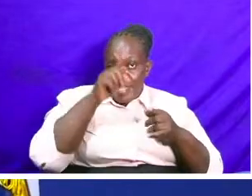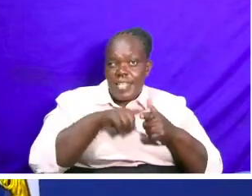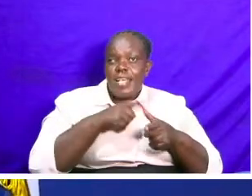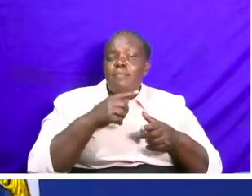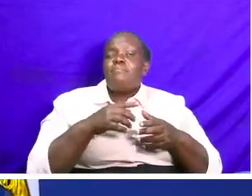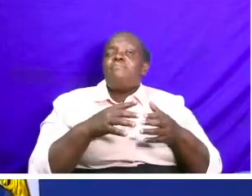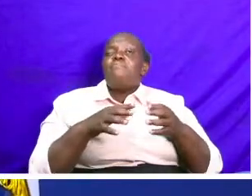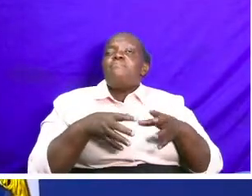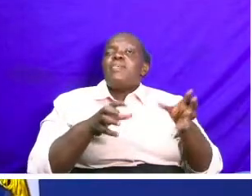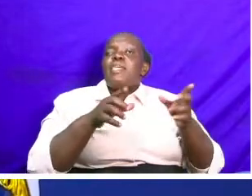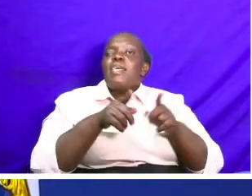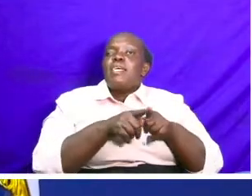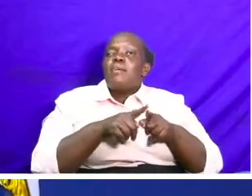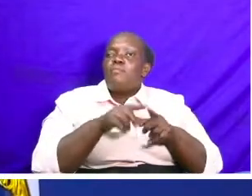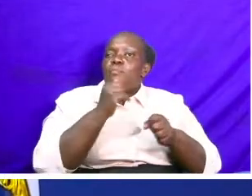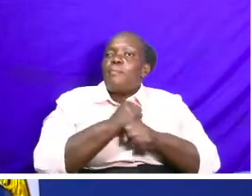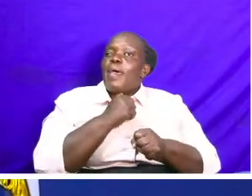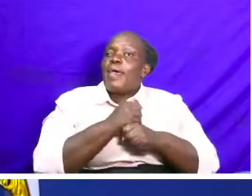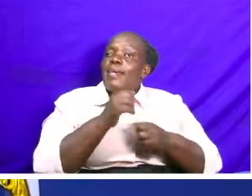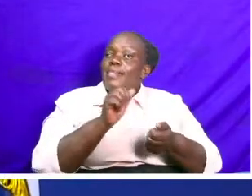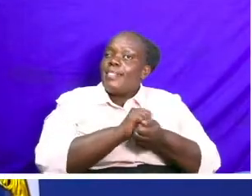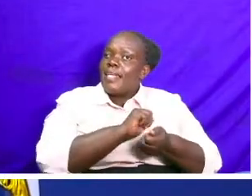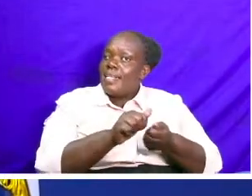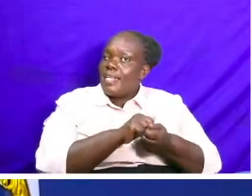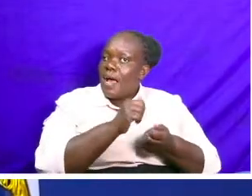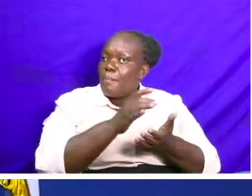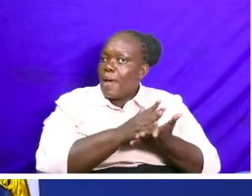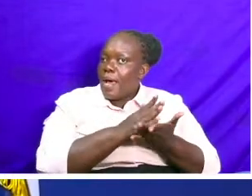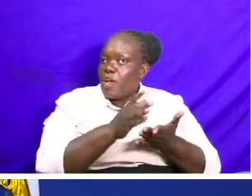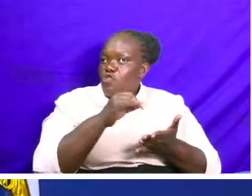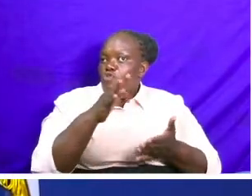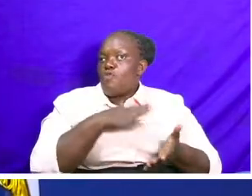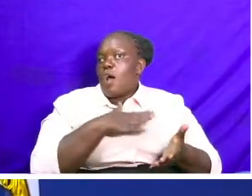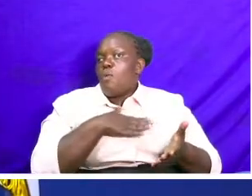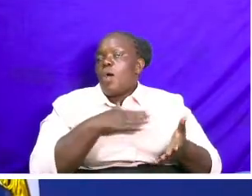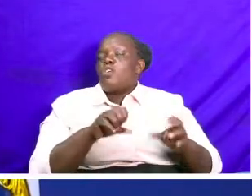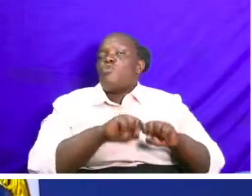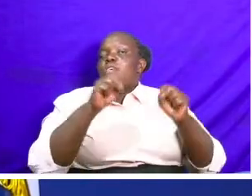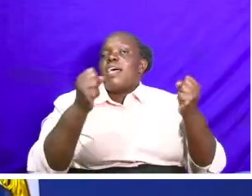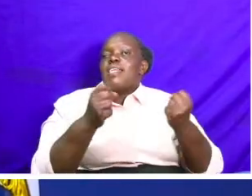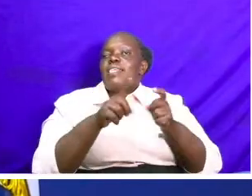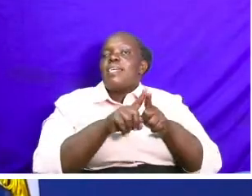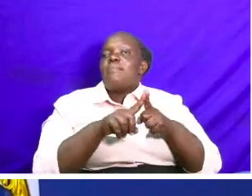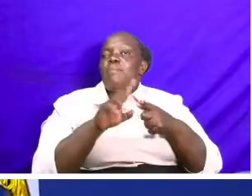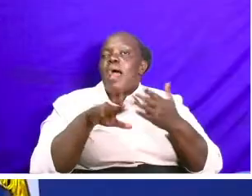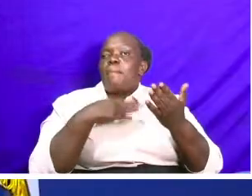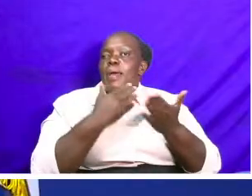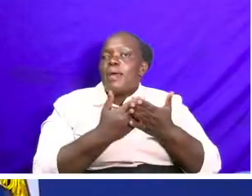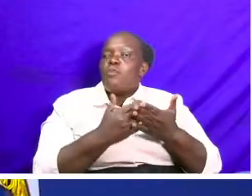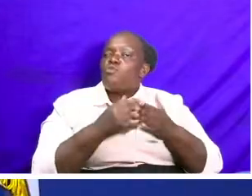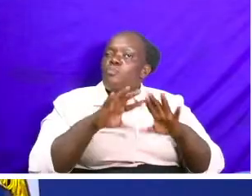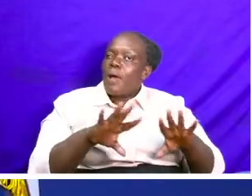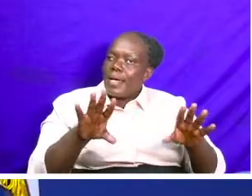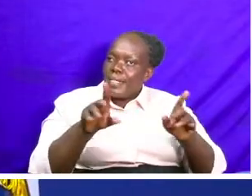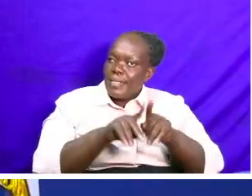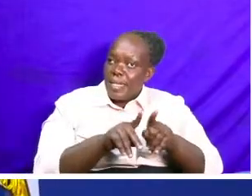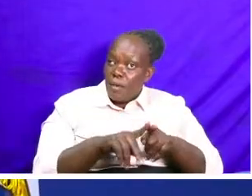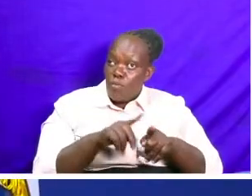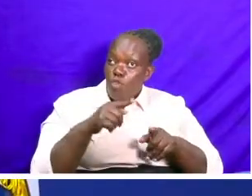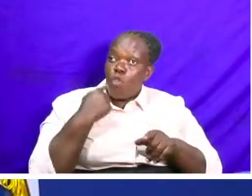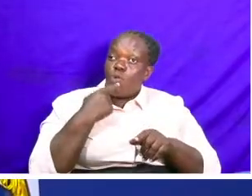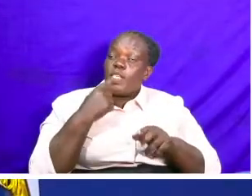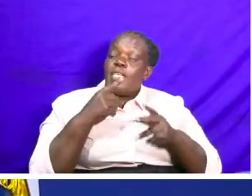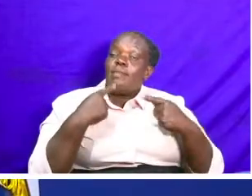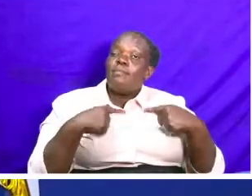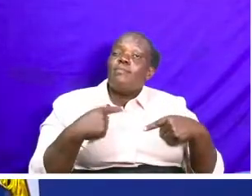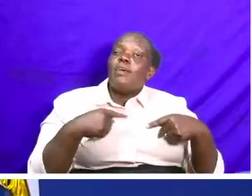reactions, that we actually make disaster part and parcel of our society. And that applies to markets also, because those incidences have